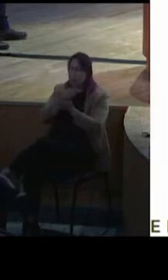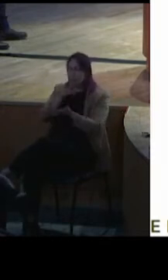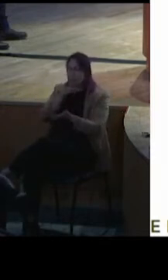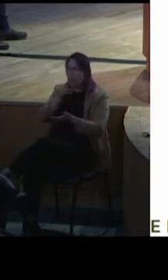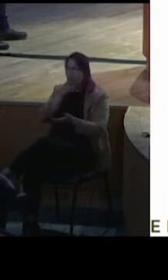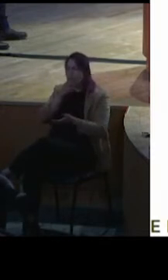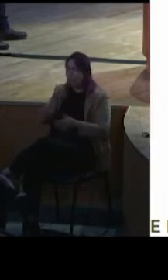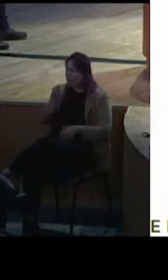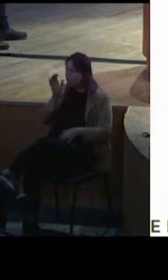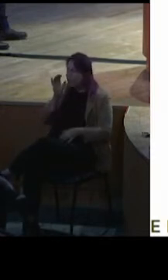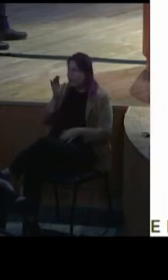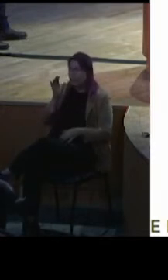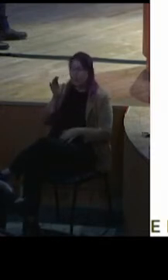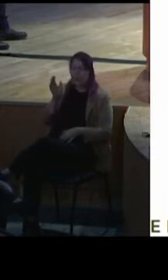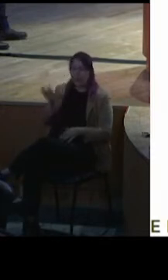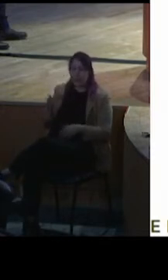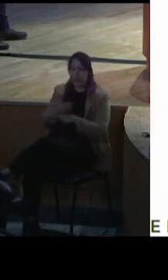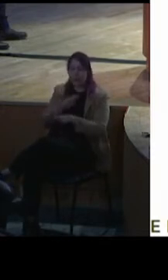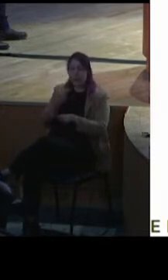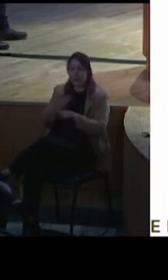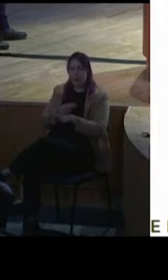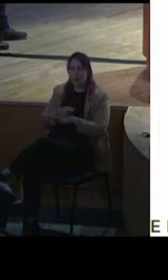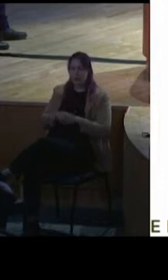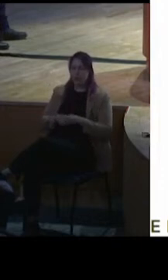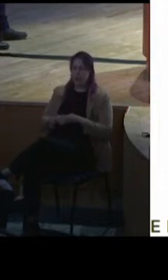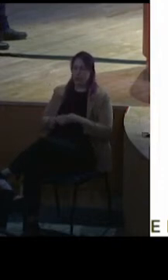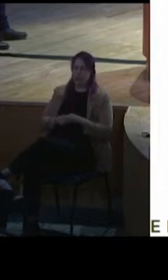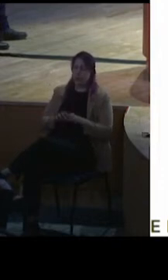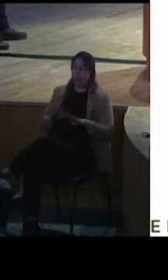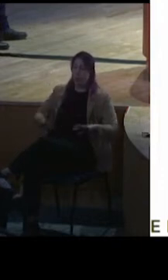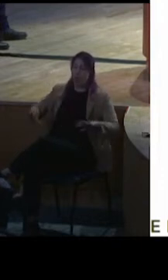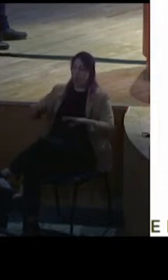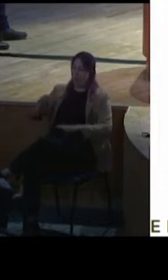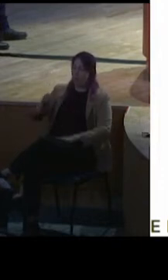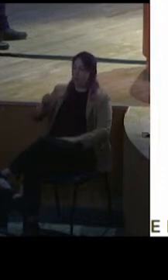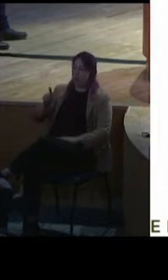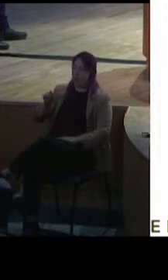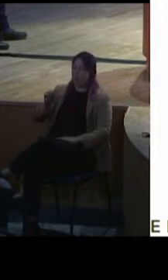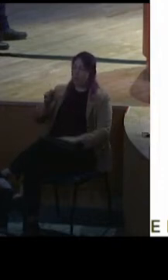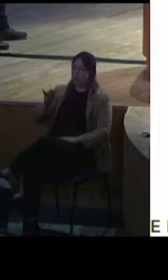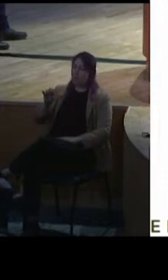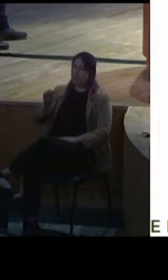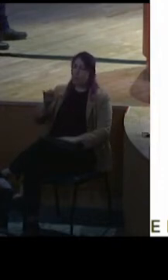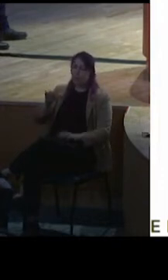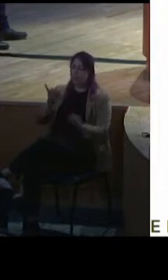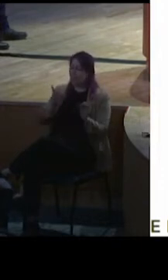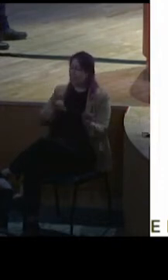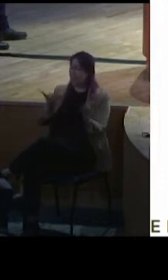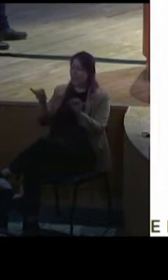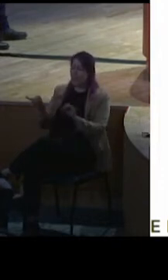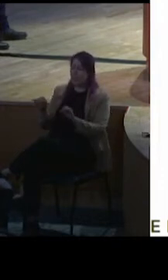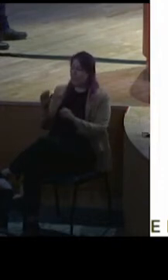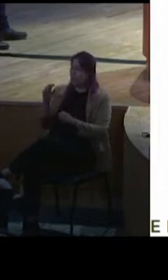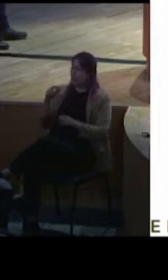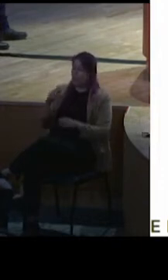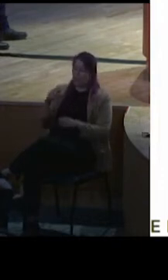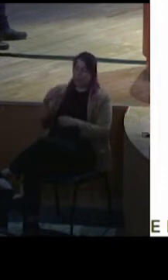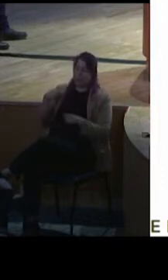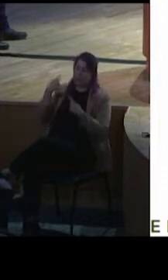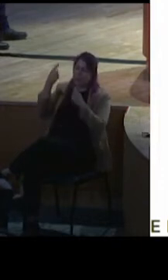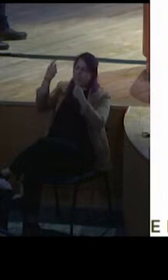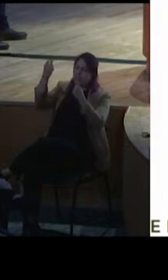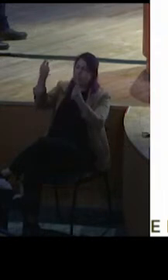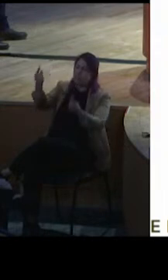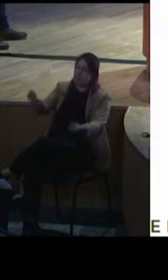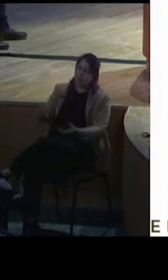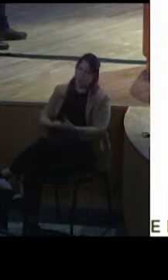kava. This is found throughout all of Polynesia, but basically in these orally passed down stories and accounts of